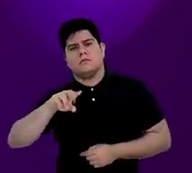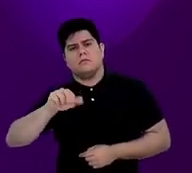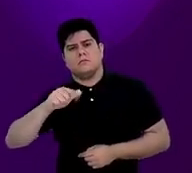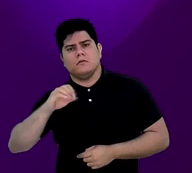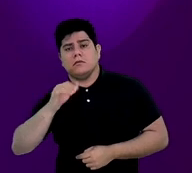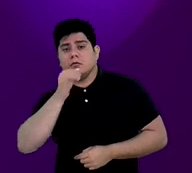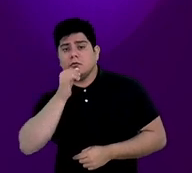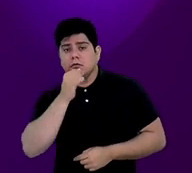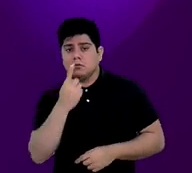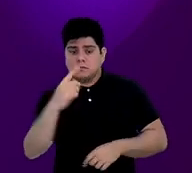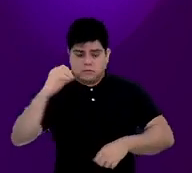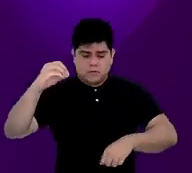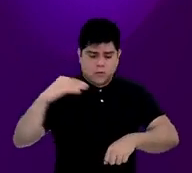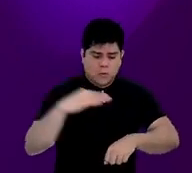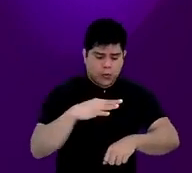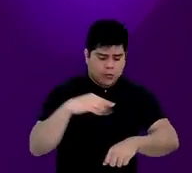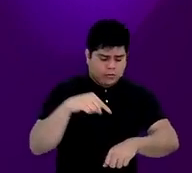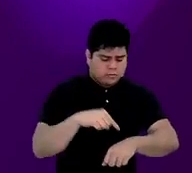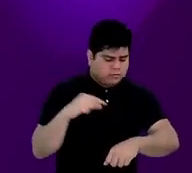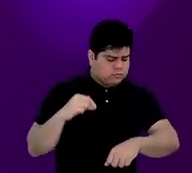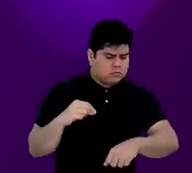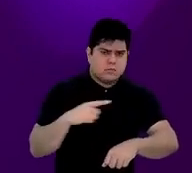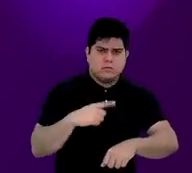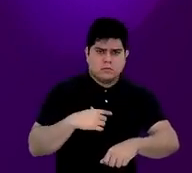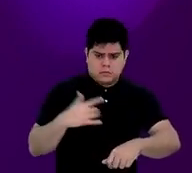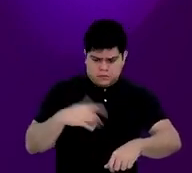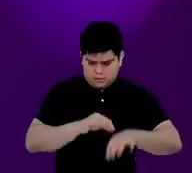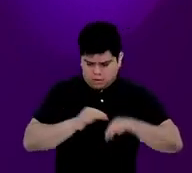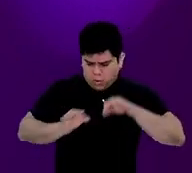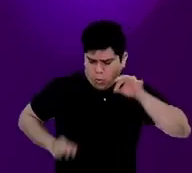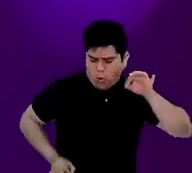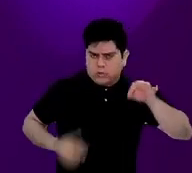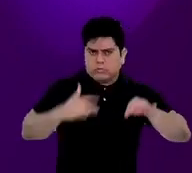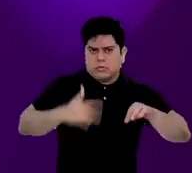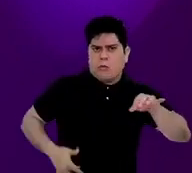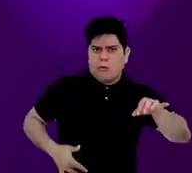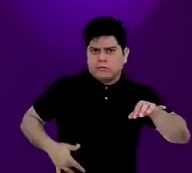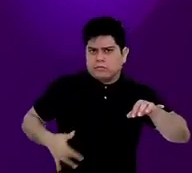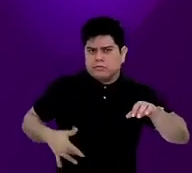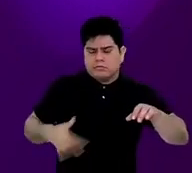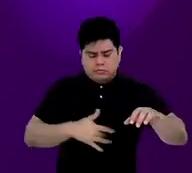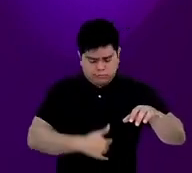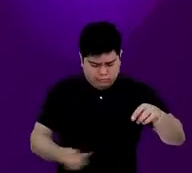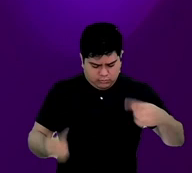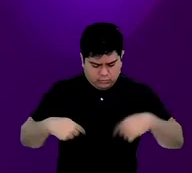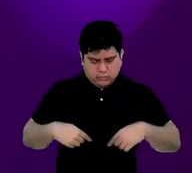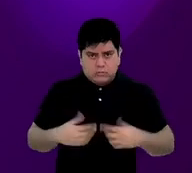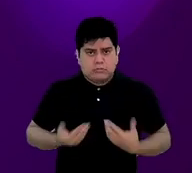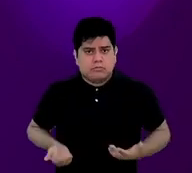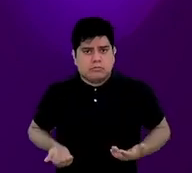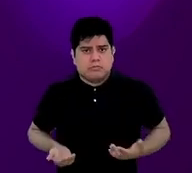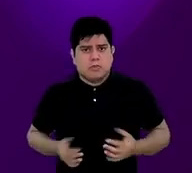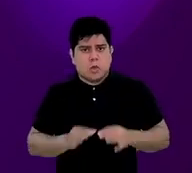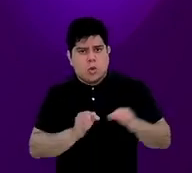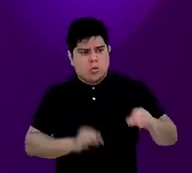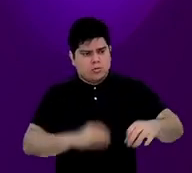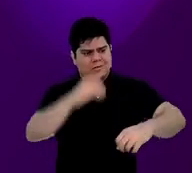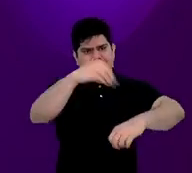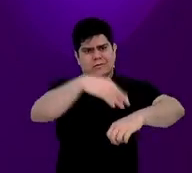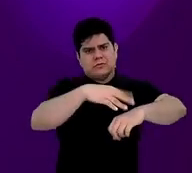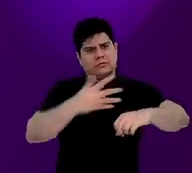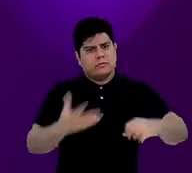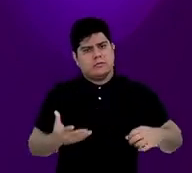distant organs that don't get any direct light. Well, there's some kind of circulating